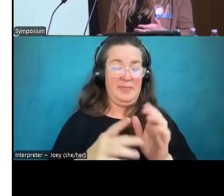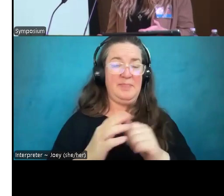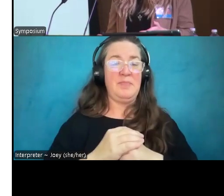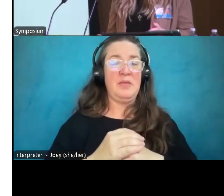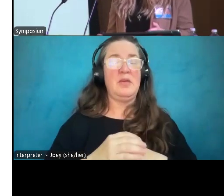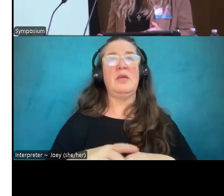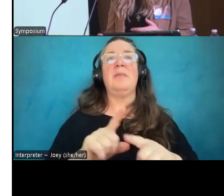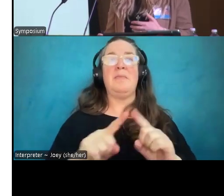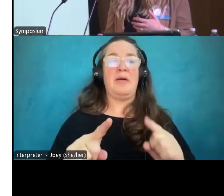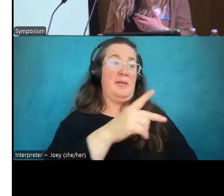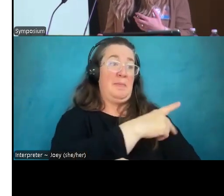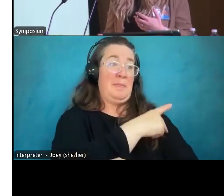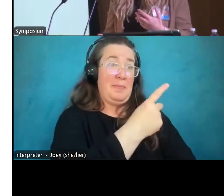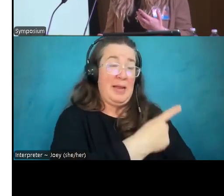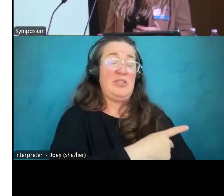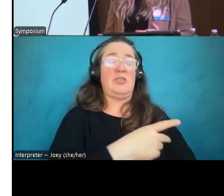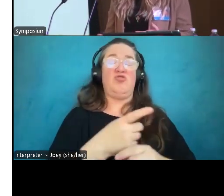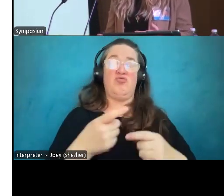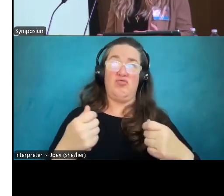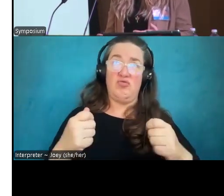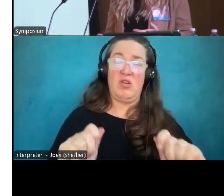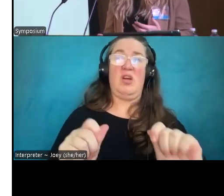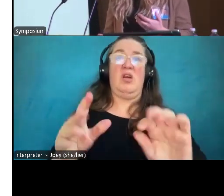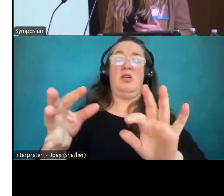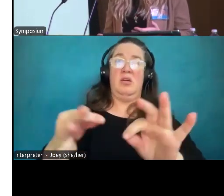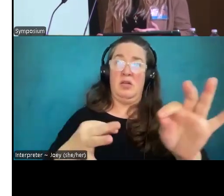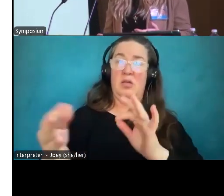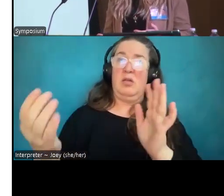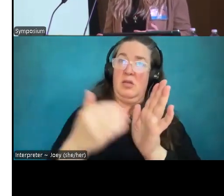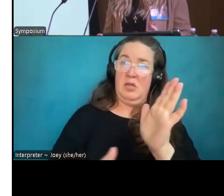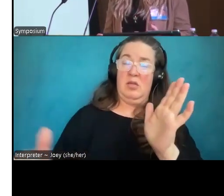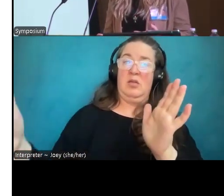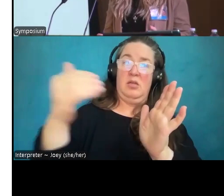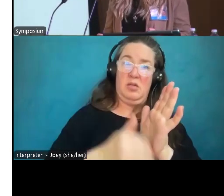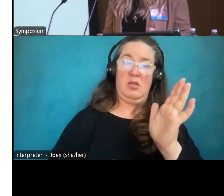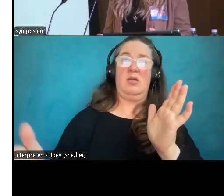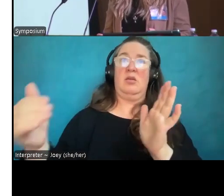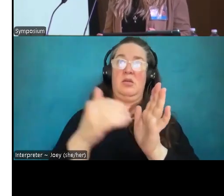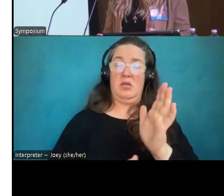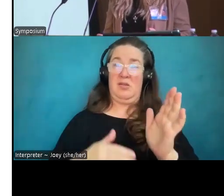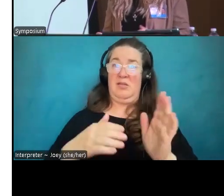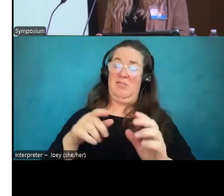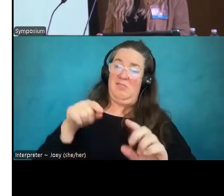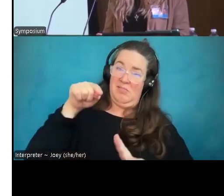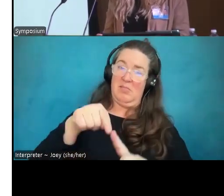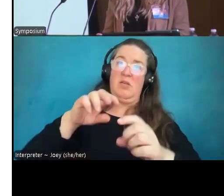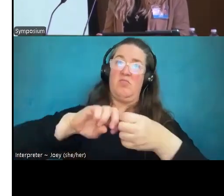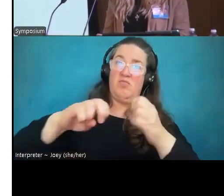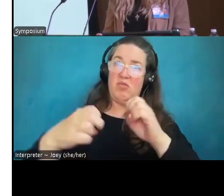describe what was going on with them, to describe their problems that made long COVID visible in the first